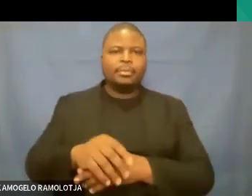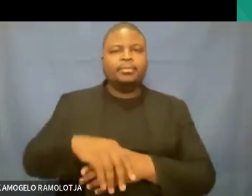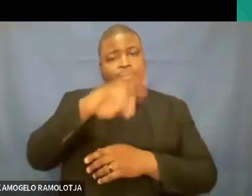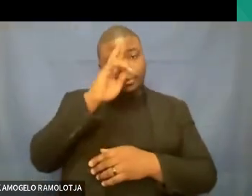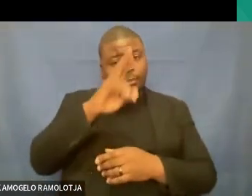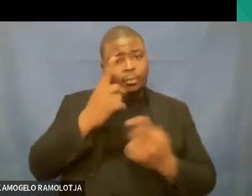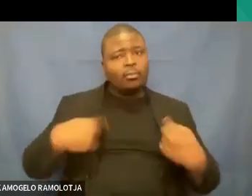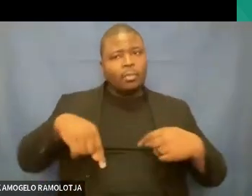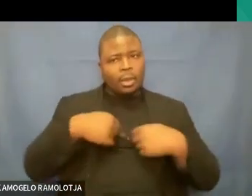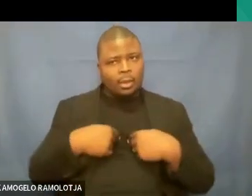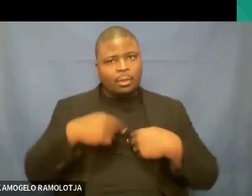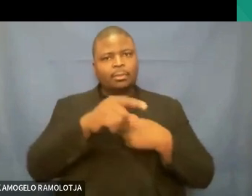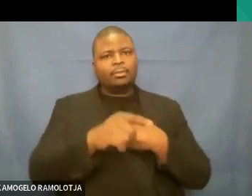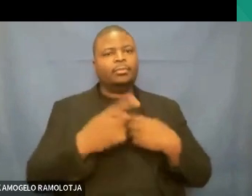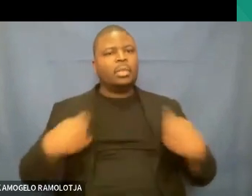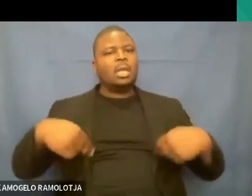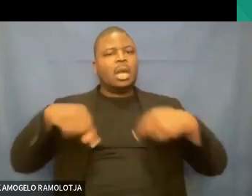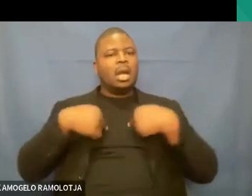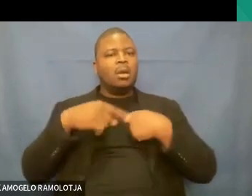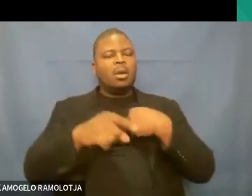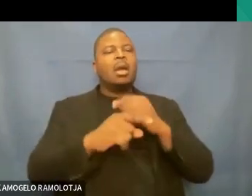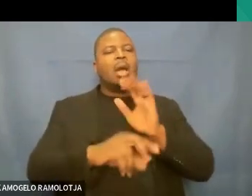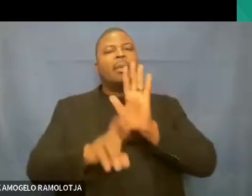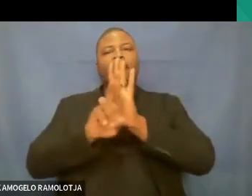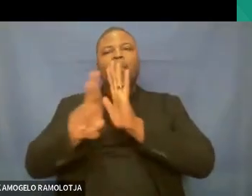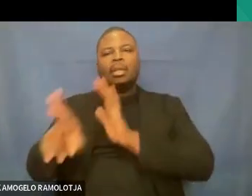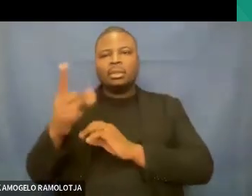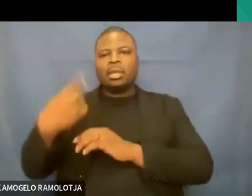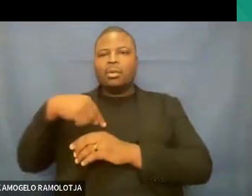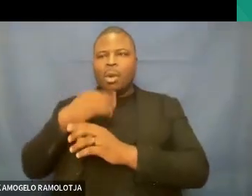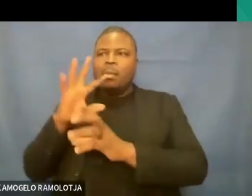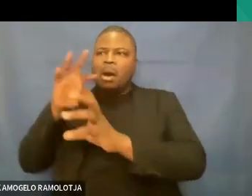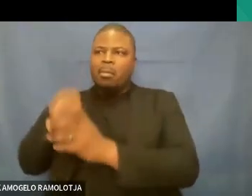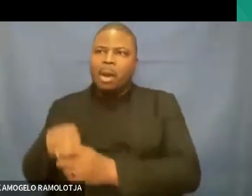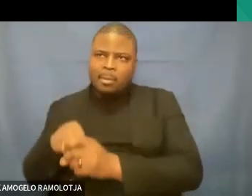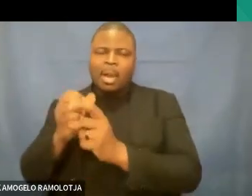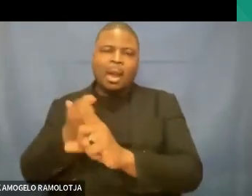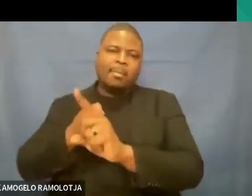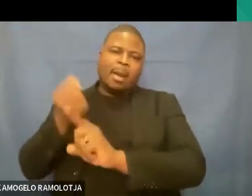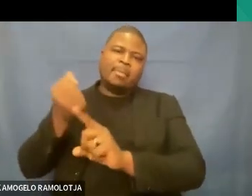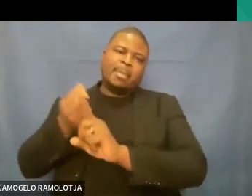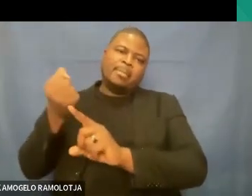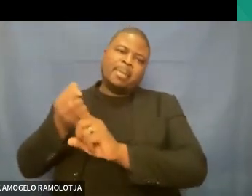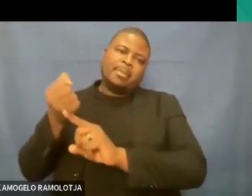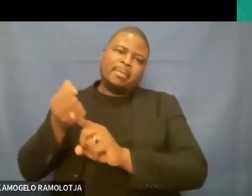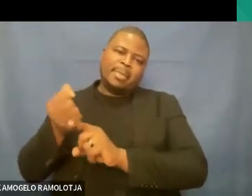our human rights implementation. So if we can please move to the next slide.